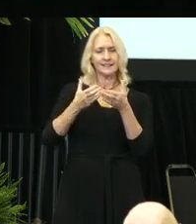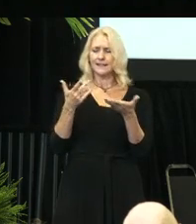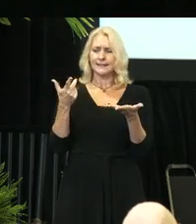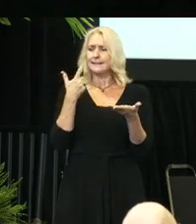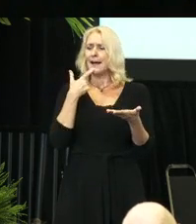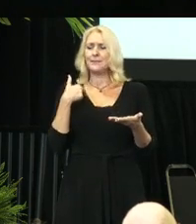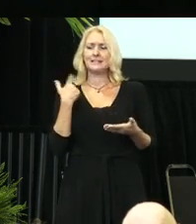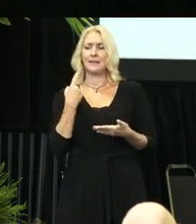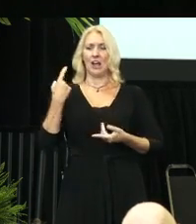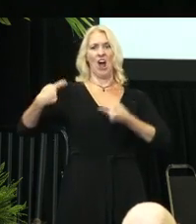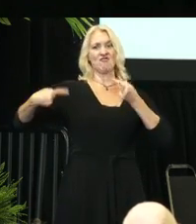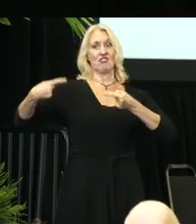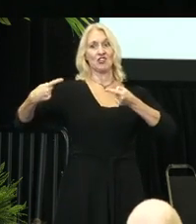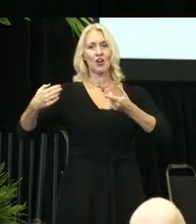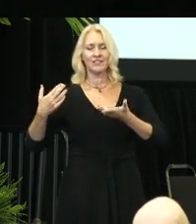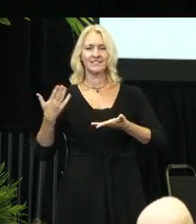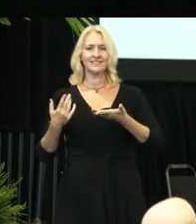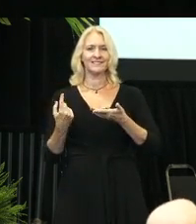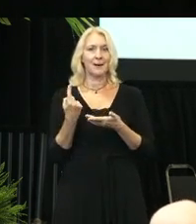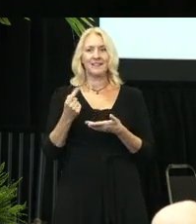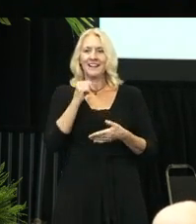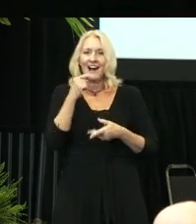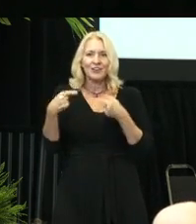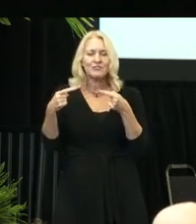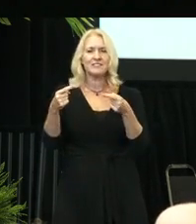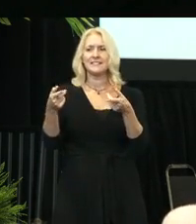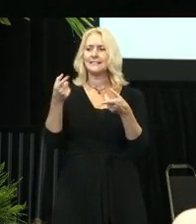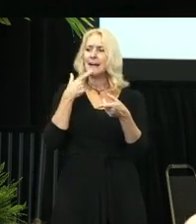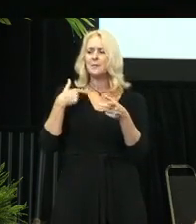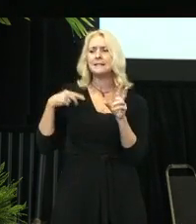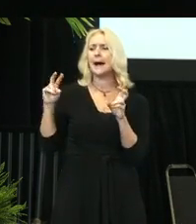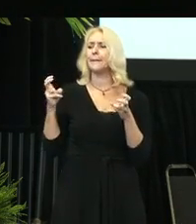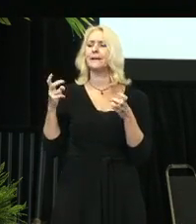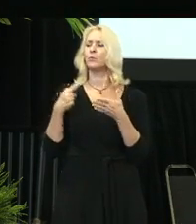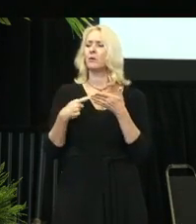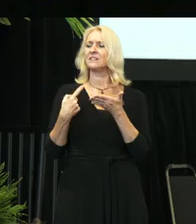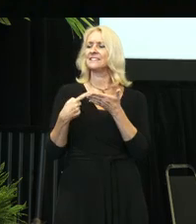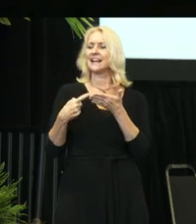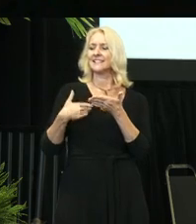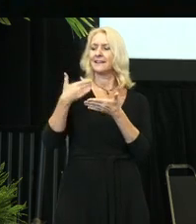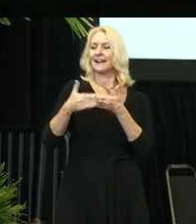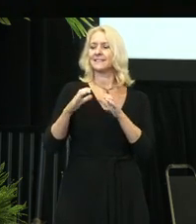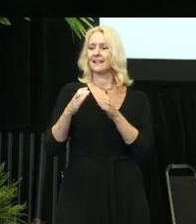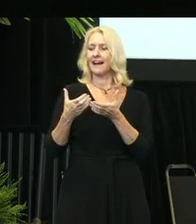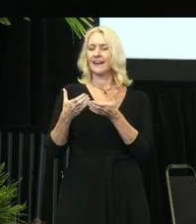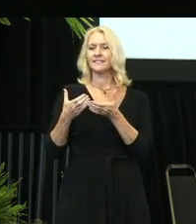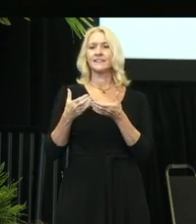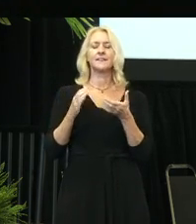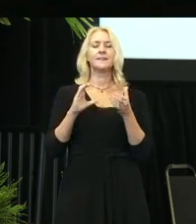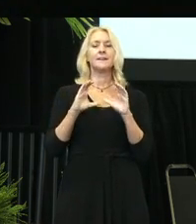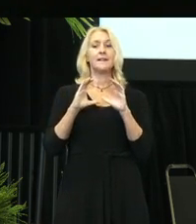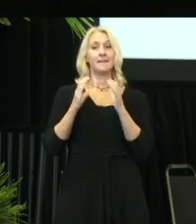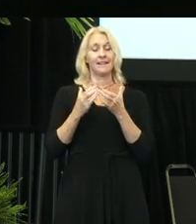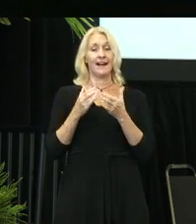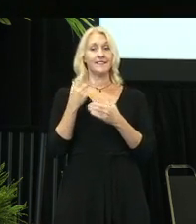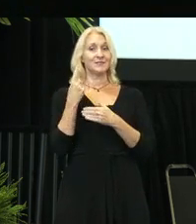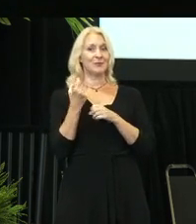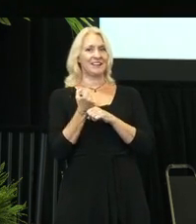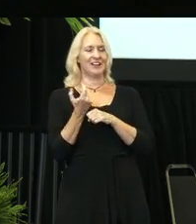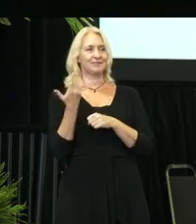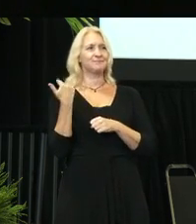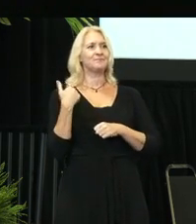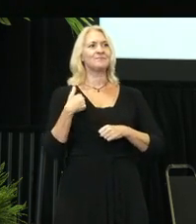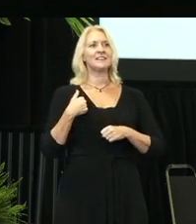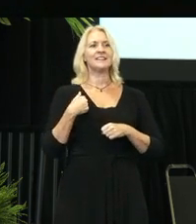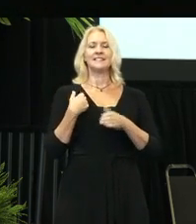It can be controversial, it can be not controversial, whatever you want to talk about, and then we'll have a structured discussion about it the next day. The class that year selected